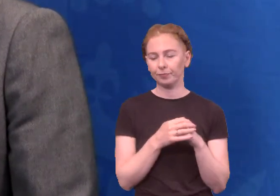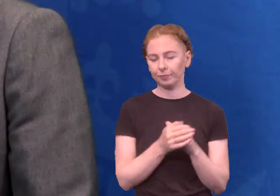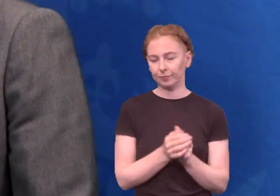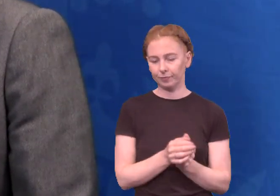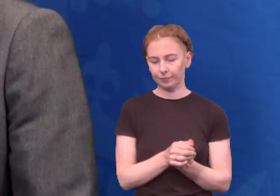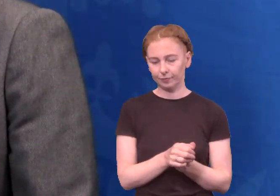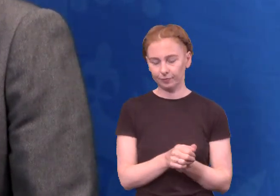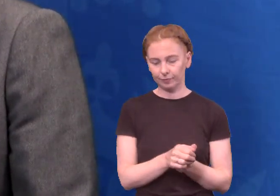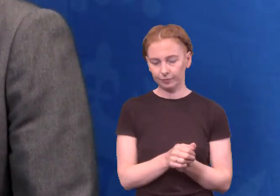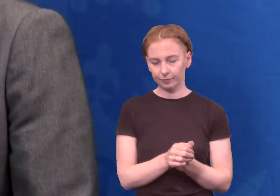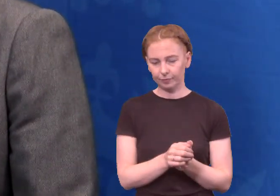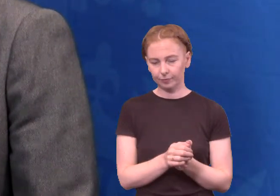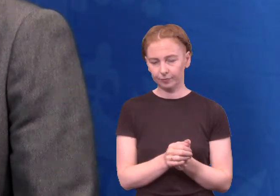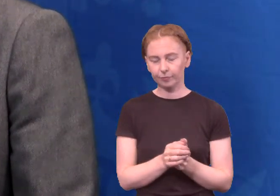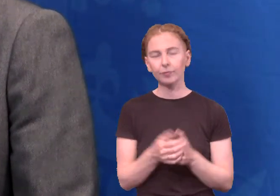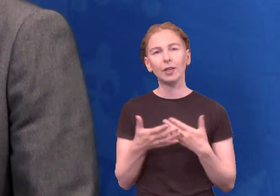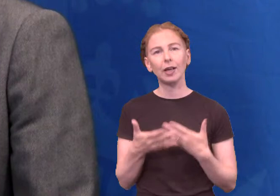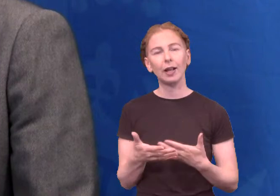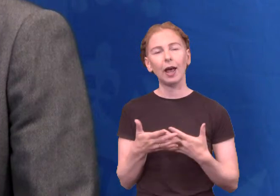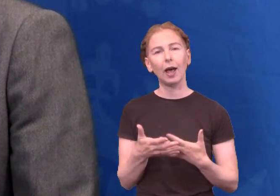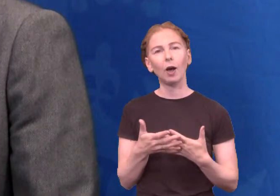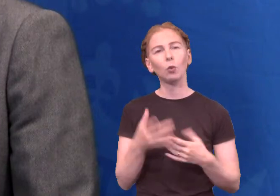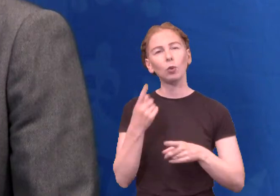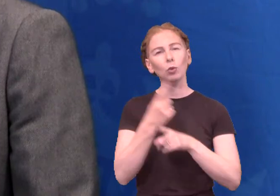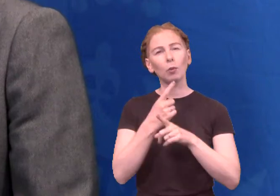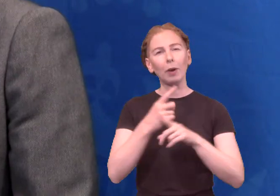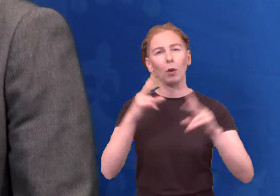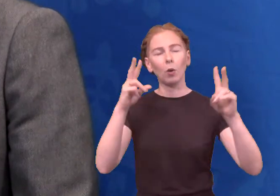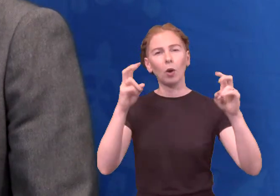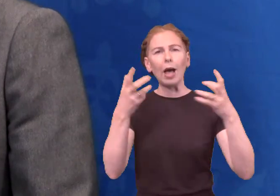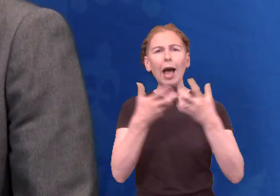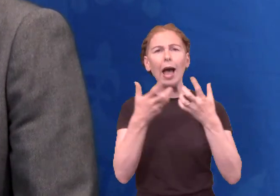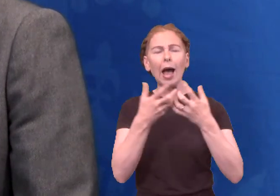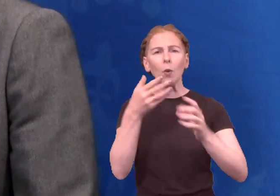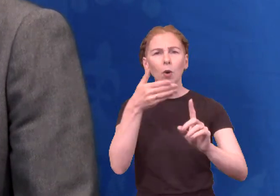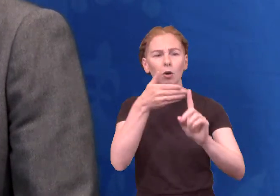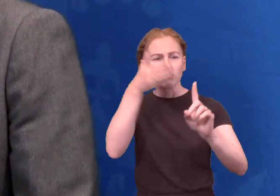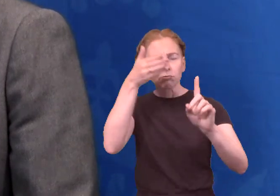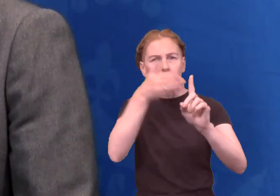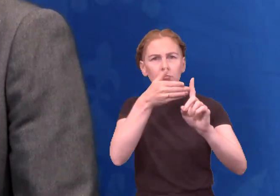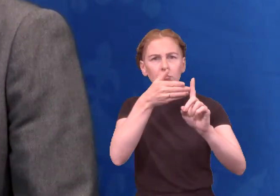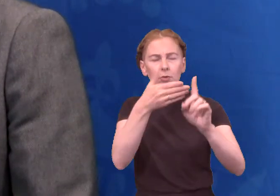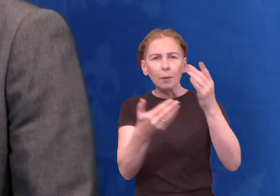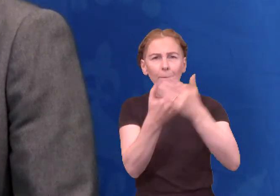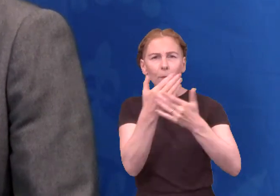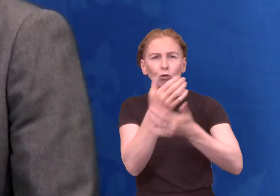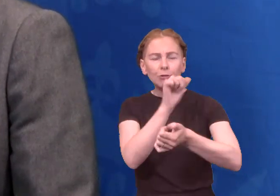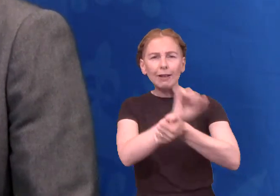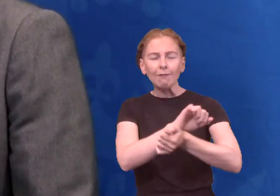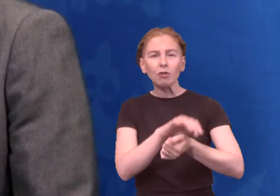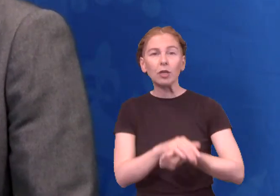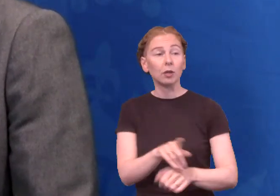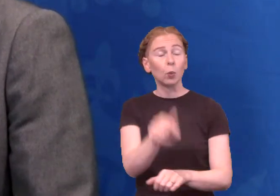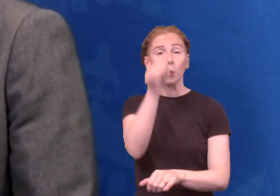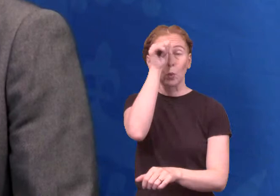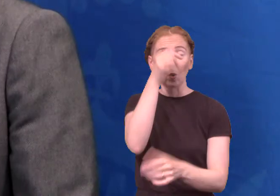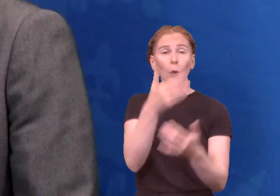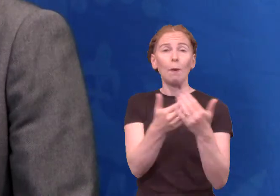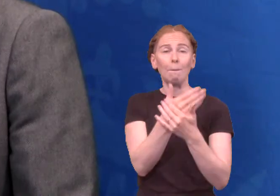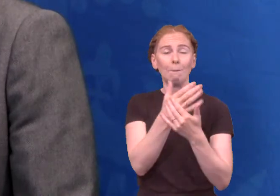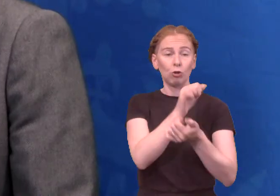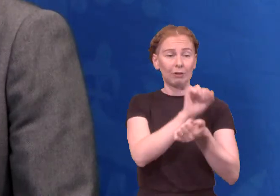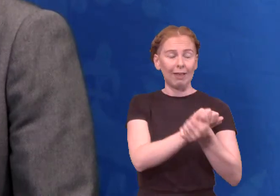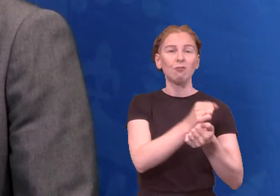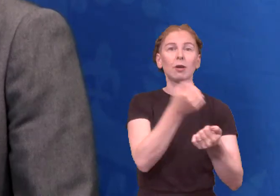So we're just going to move on, I think, now to signs of modern slavery. So we've talked about what modern slavery is, and obviously they're just some of the struggles